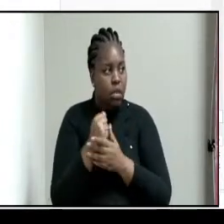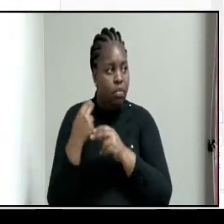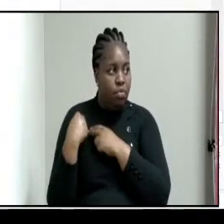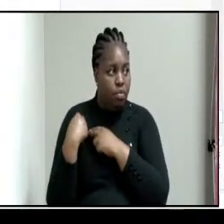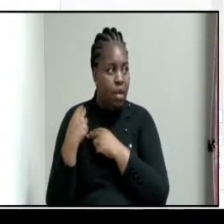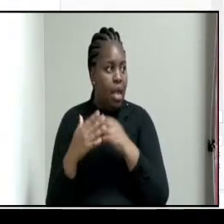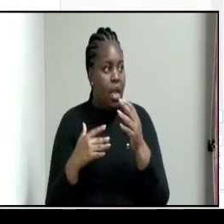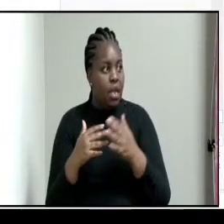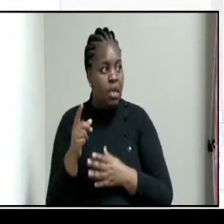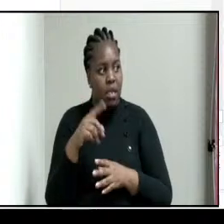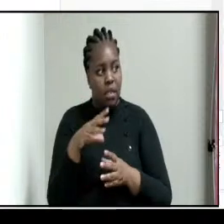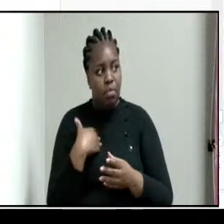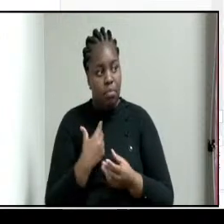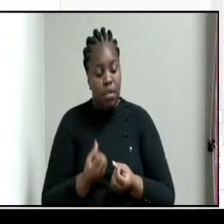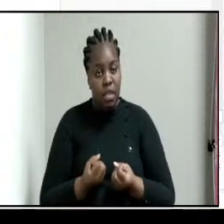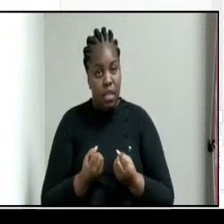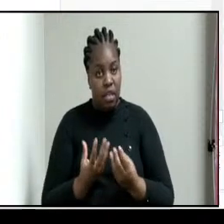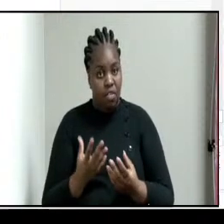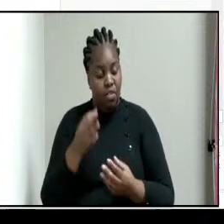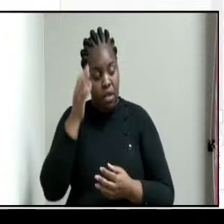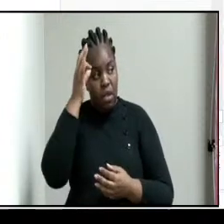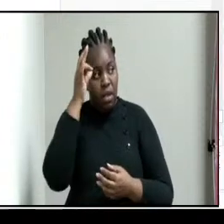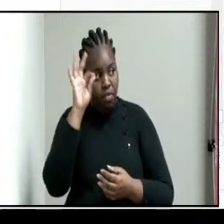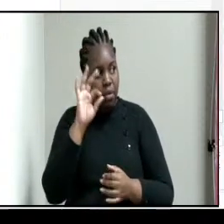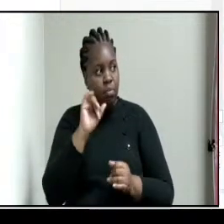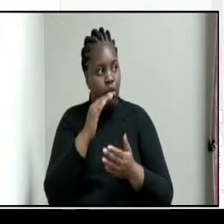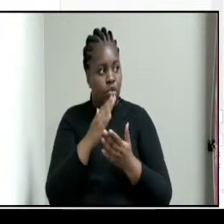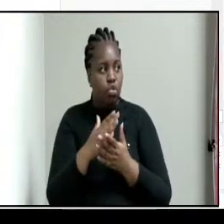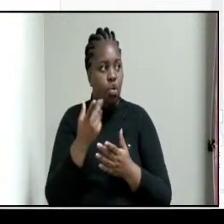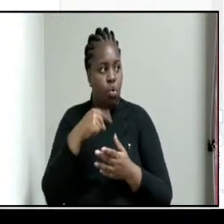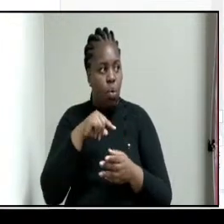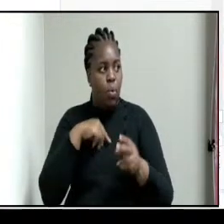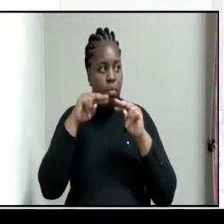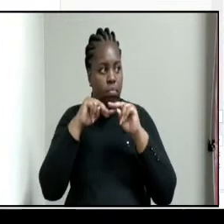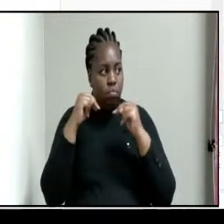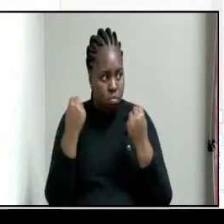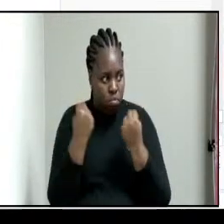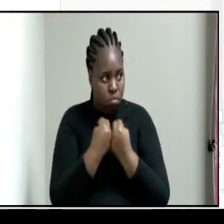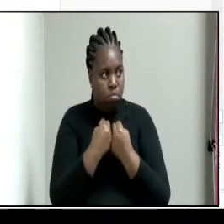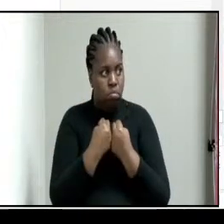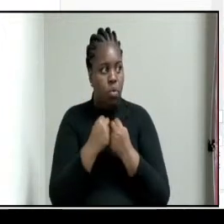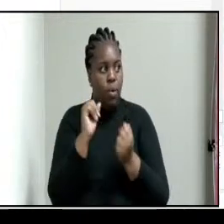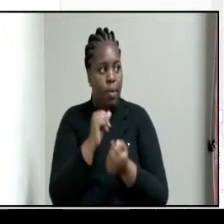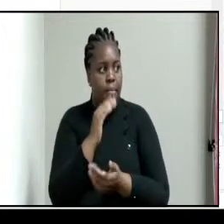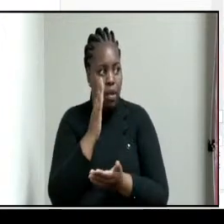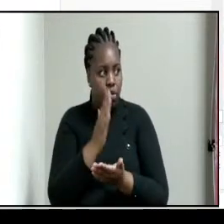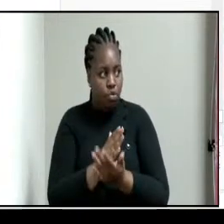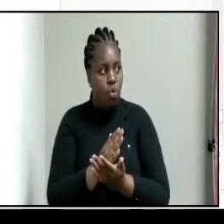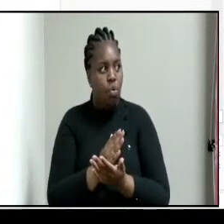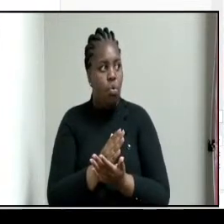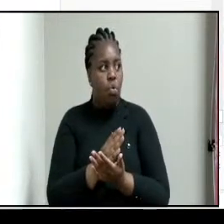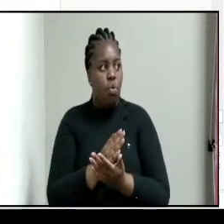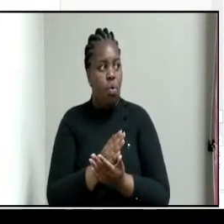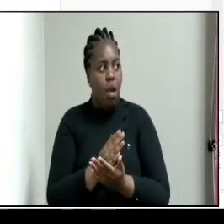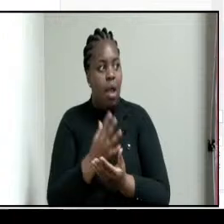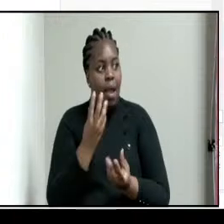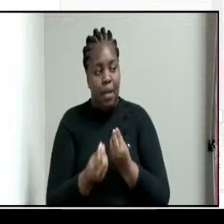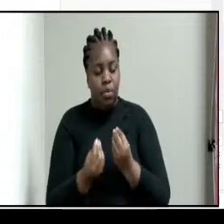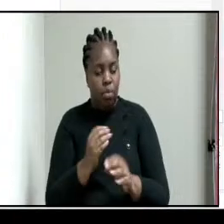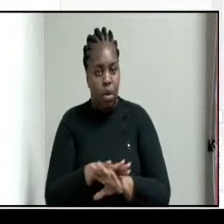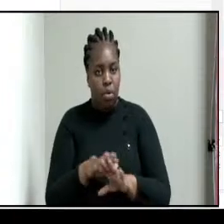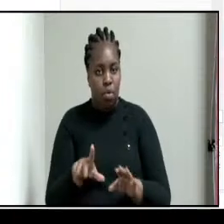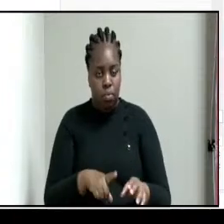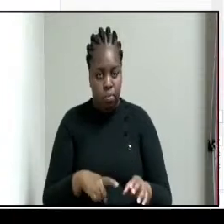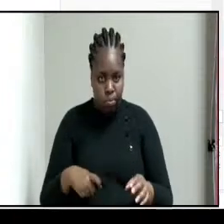And any measure that has been put in place by the government must be rational and comprehensive to ensure that there's zero